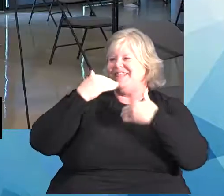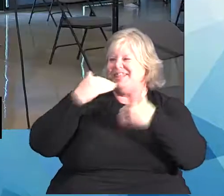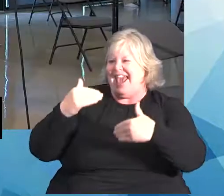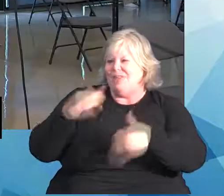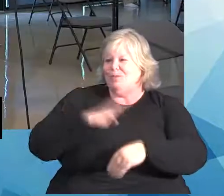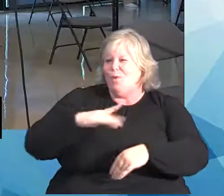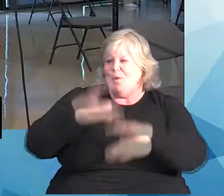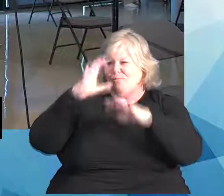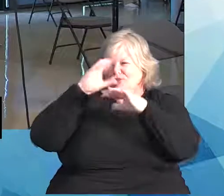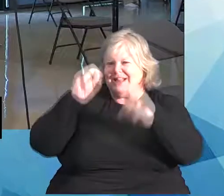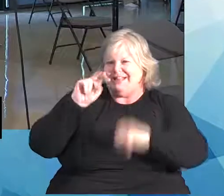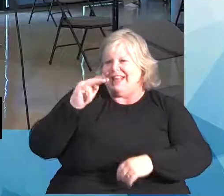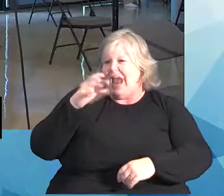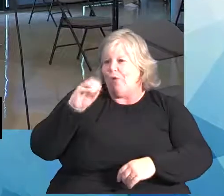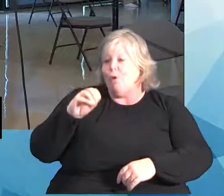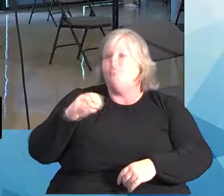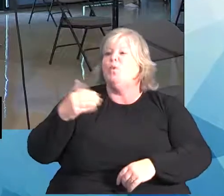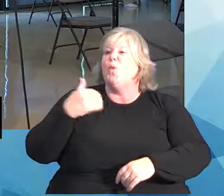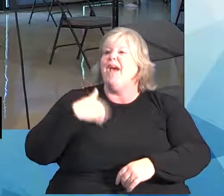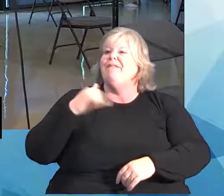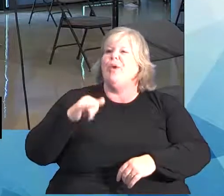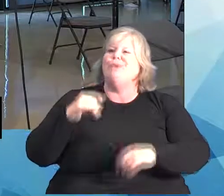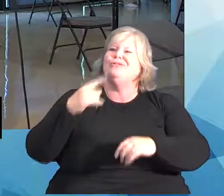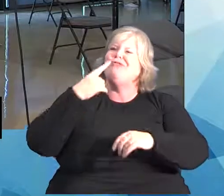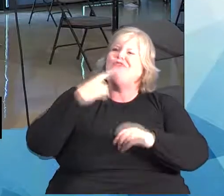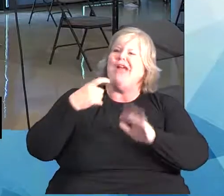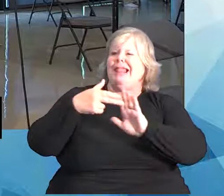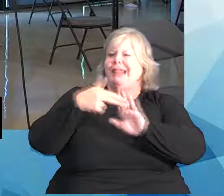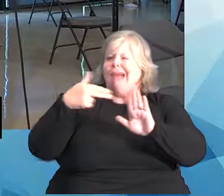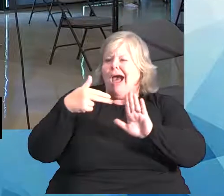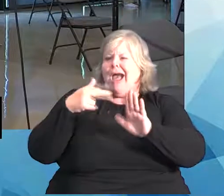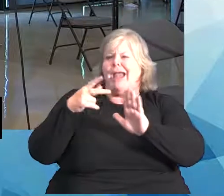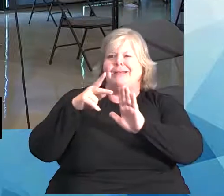you have before you the red line policies GCKA,